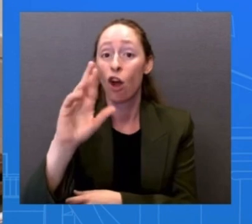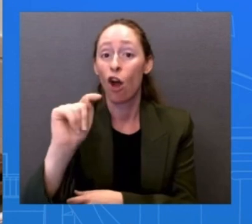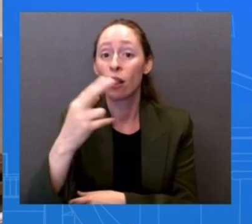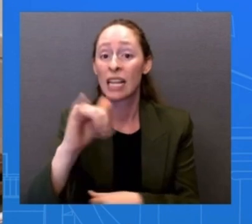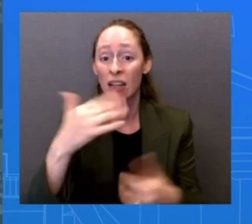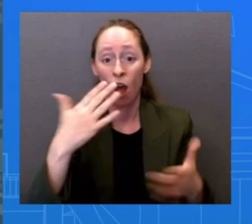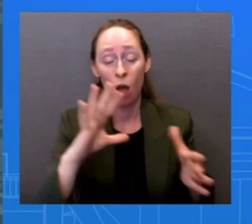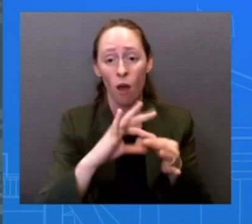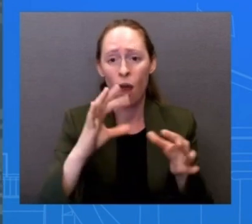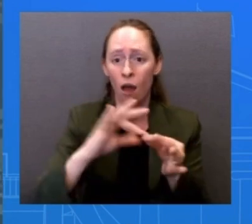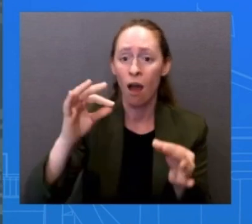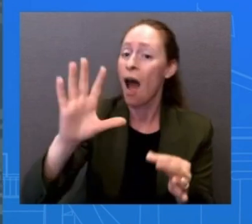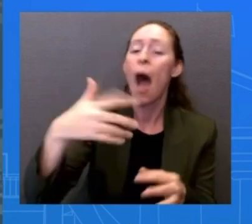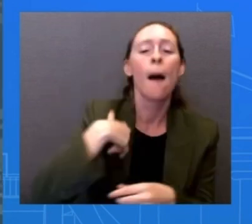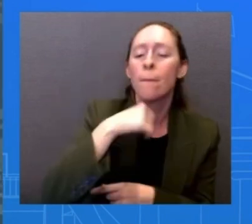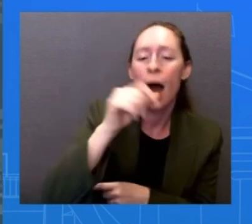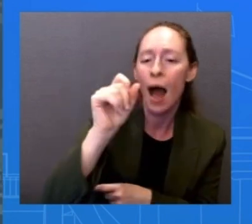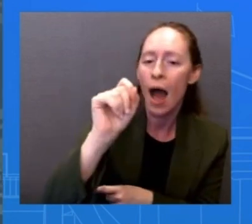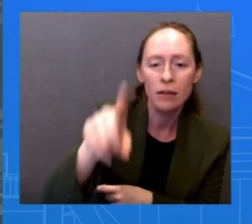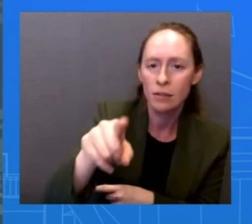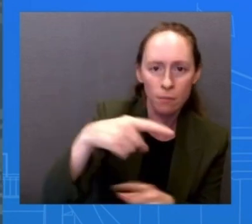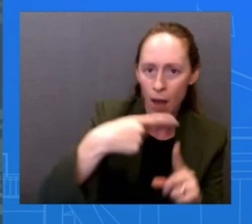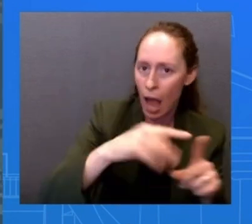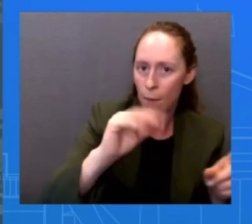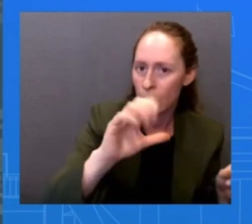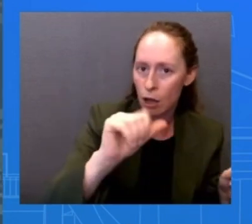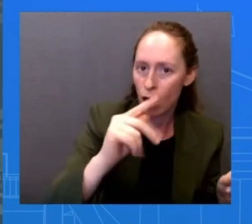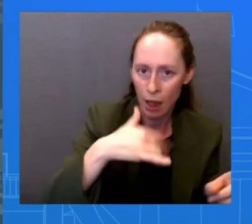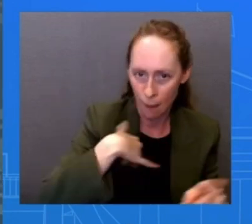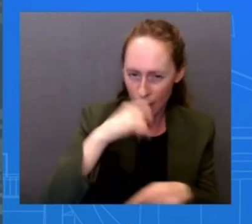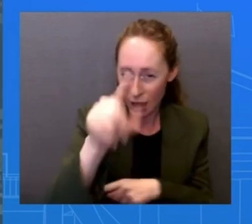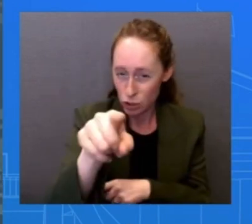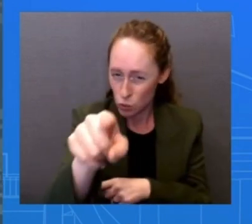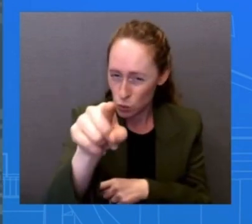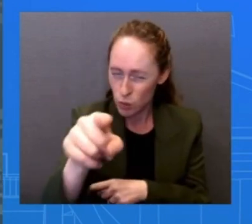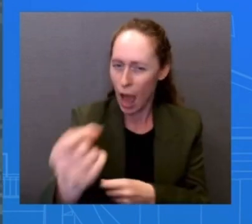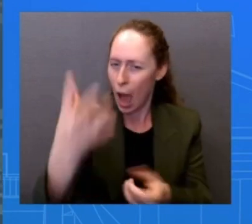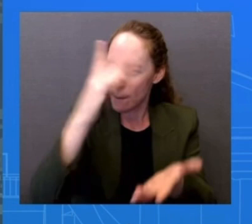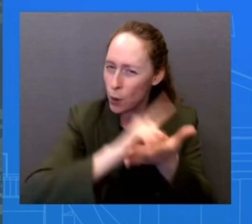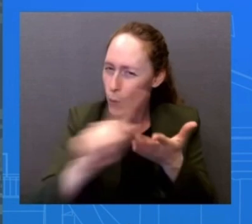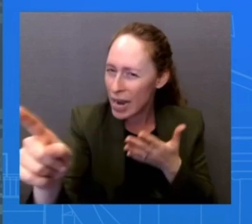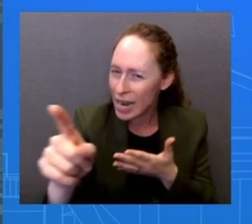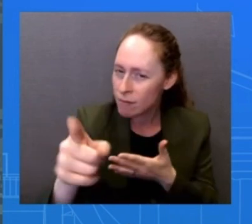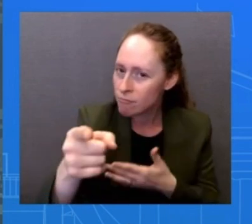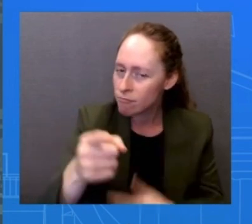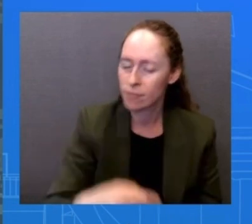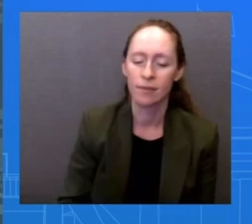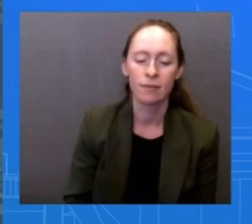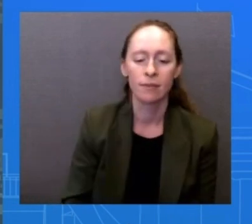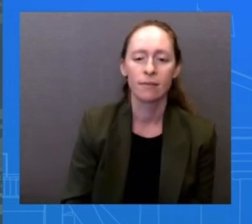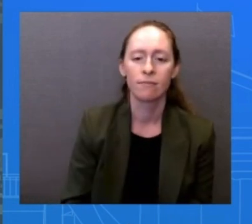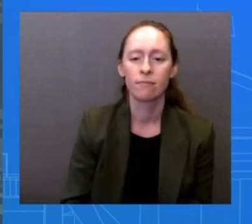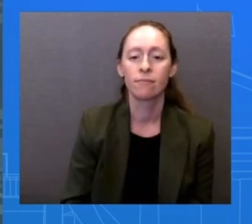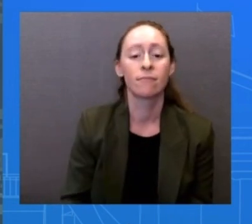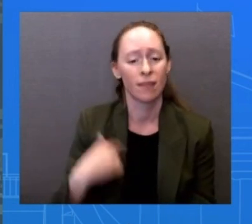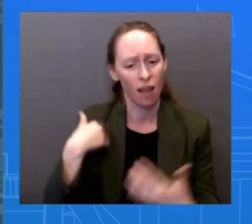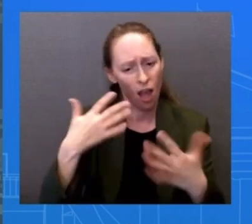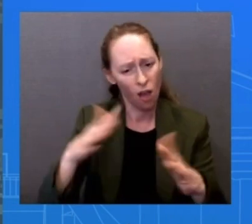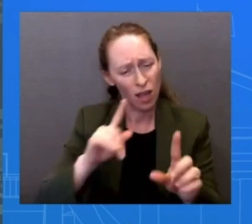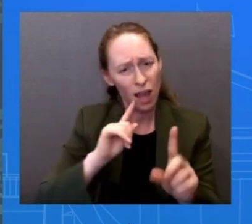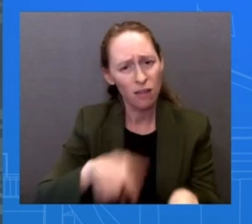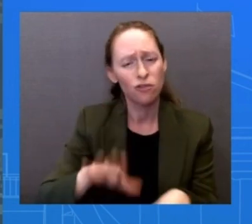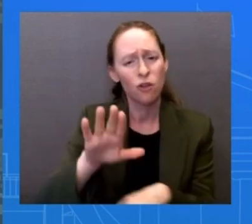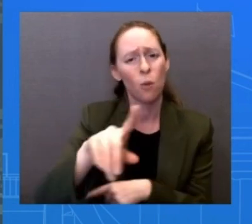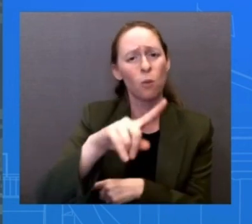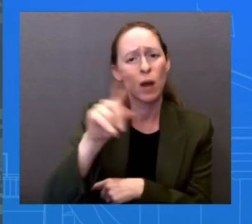How many weeks? Peter, I'm answering your question. What Republicans are trying to do is take us backwards. They're trying to